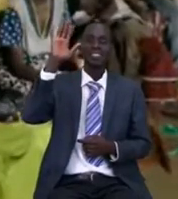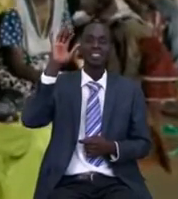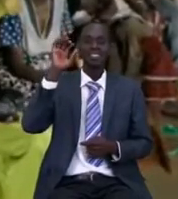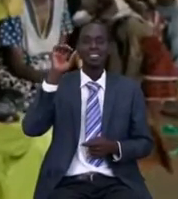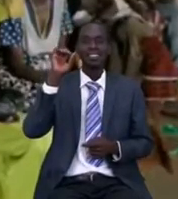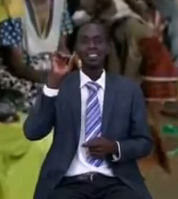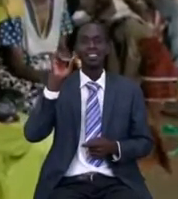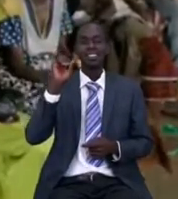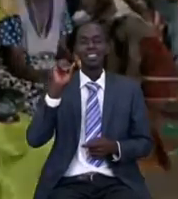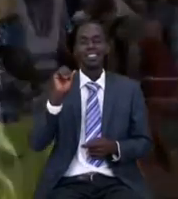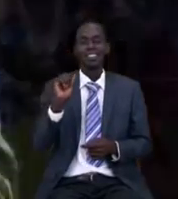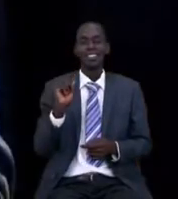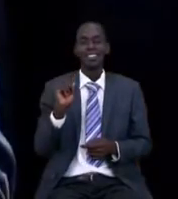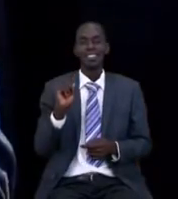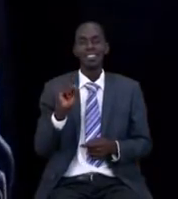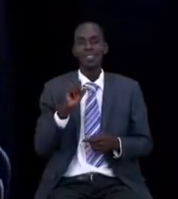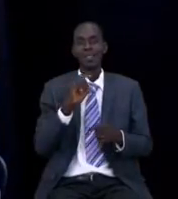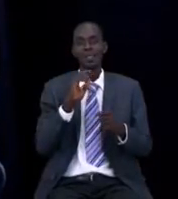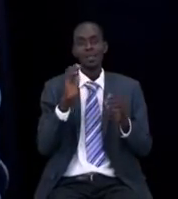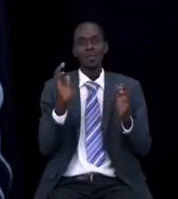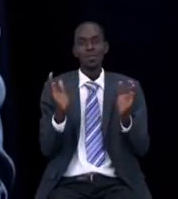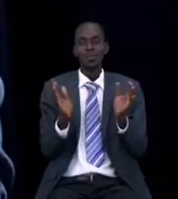Nakane,